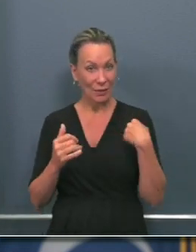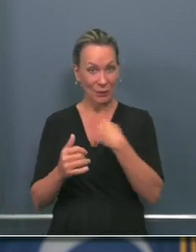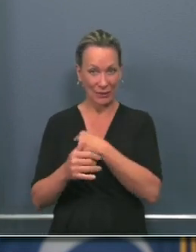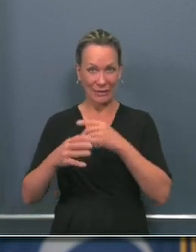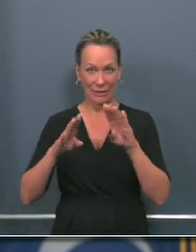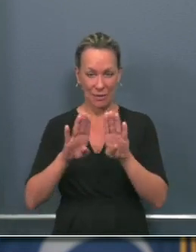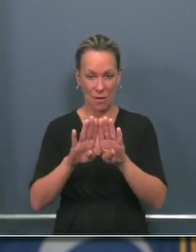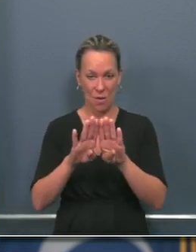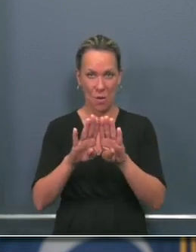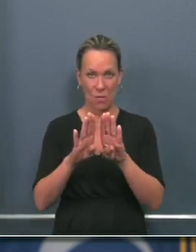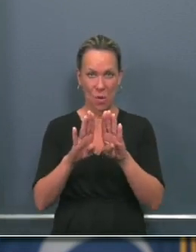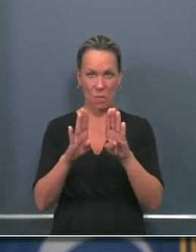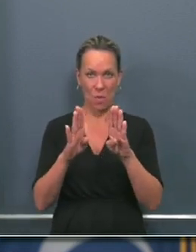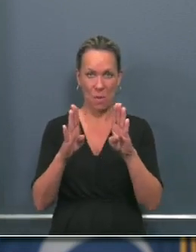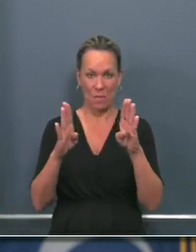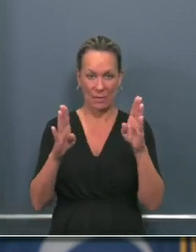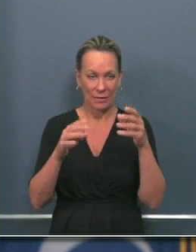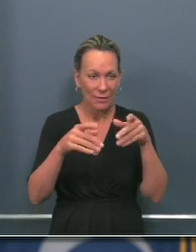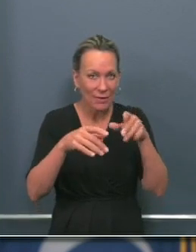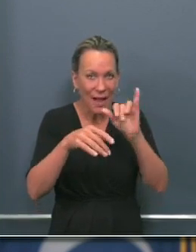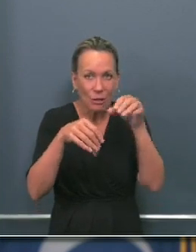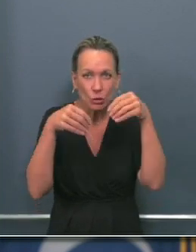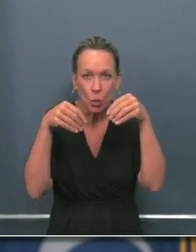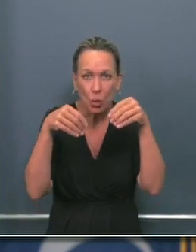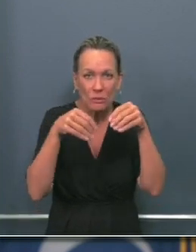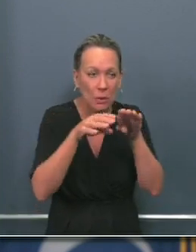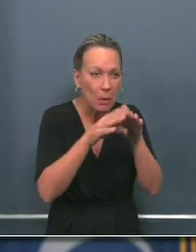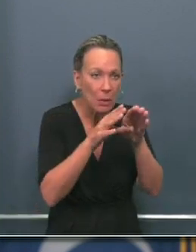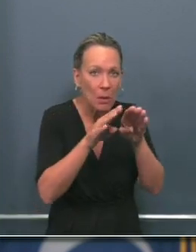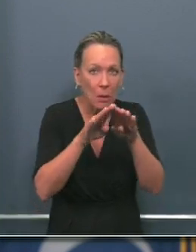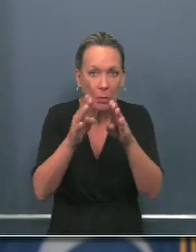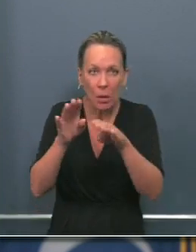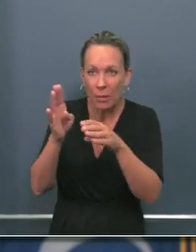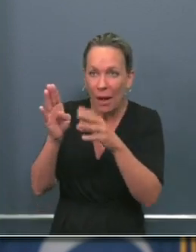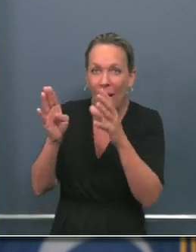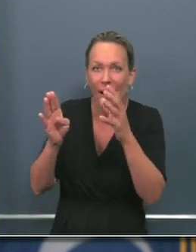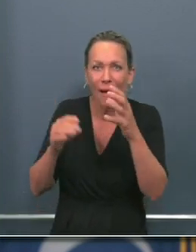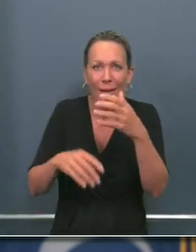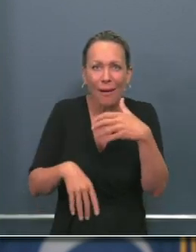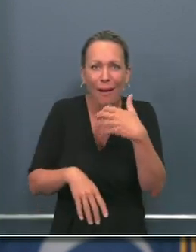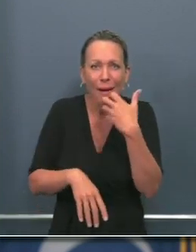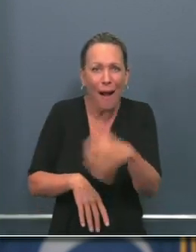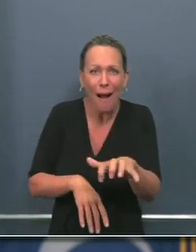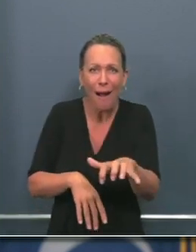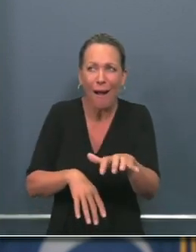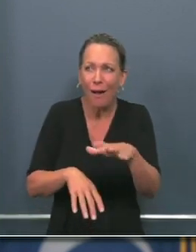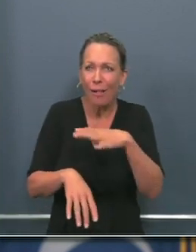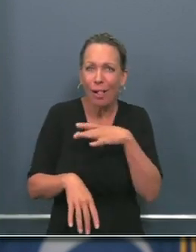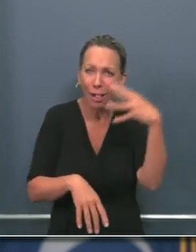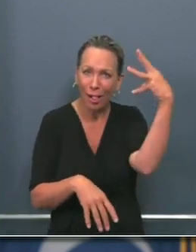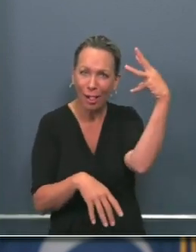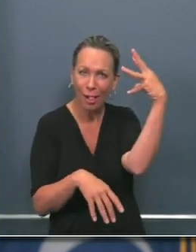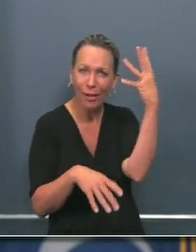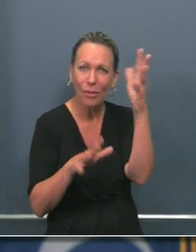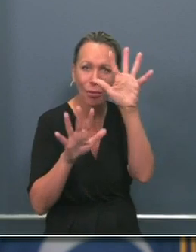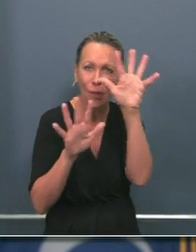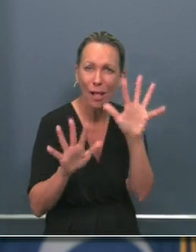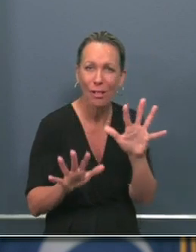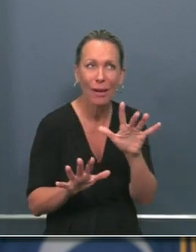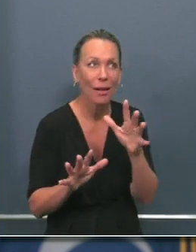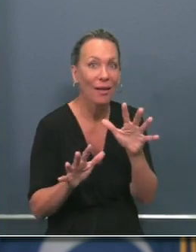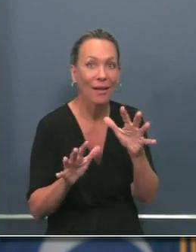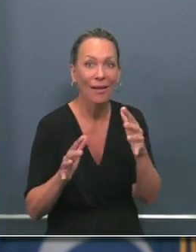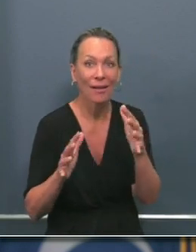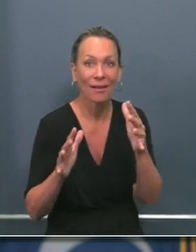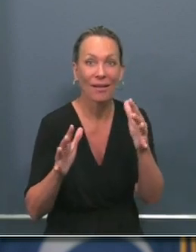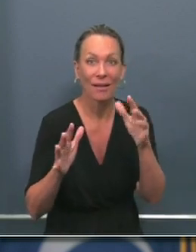surprisingly, with this spectacular weather that we experienced in the state, continue to experiencing with an extended Memorial Day